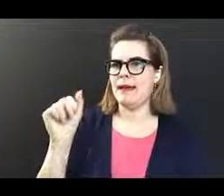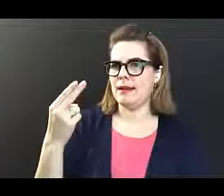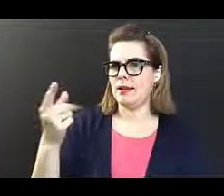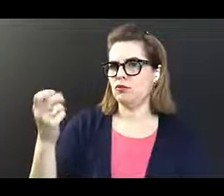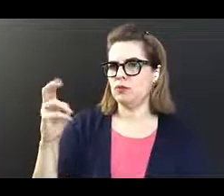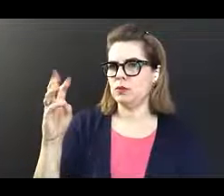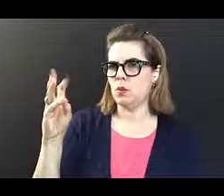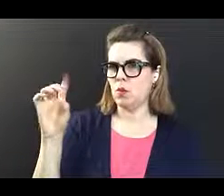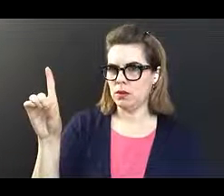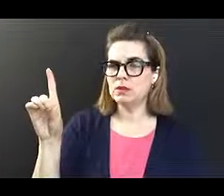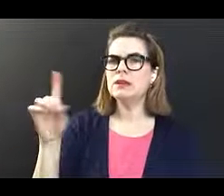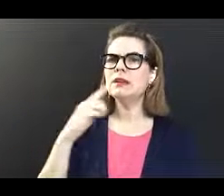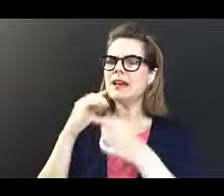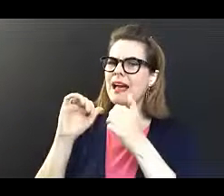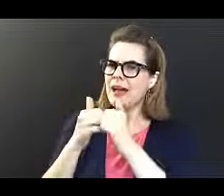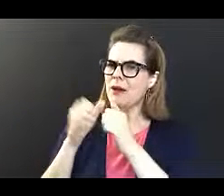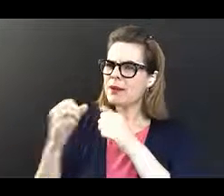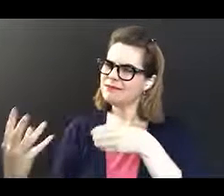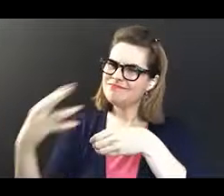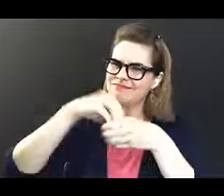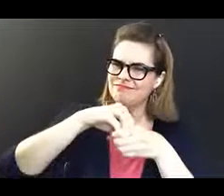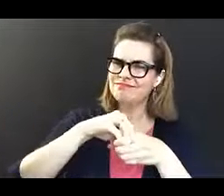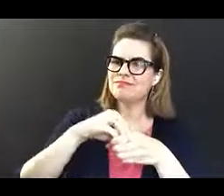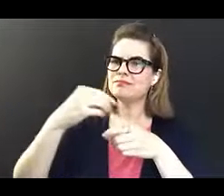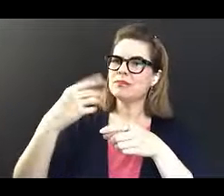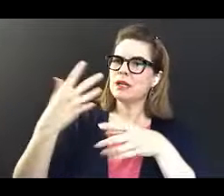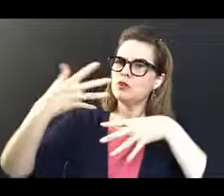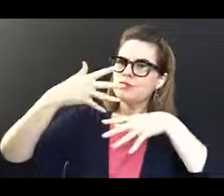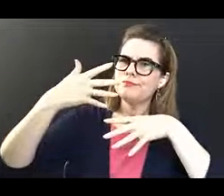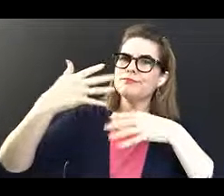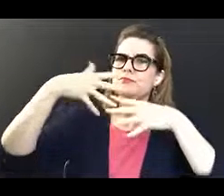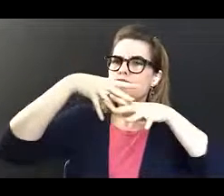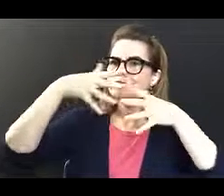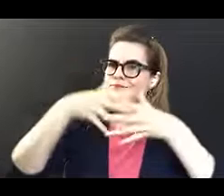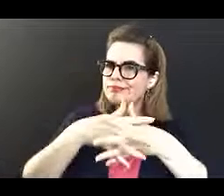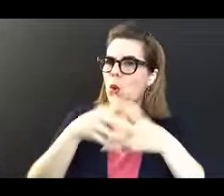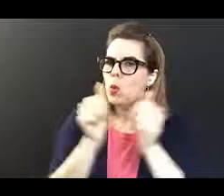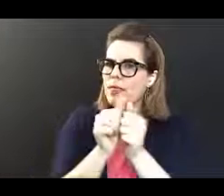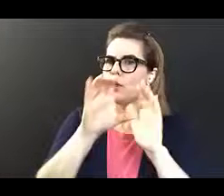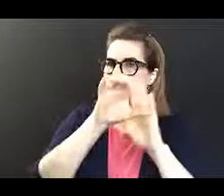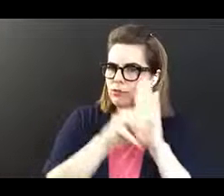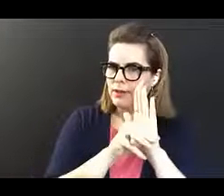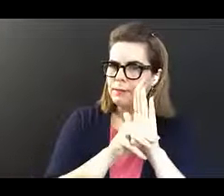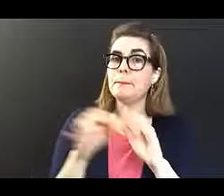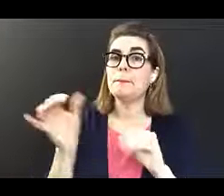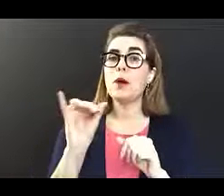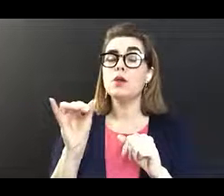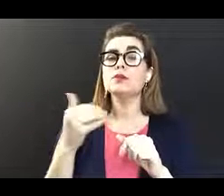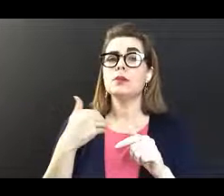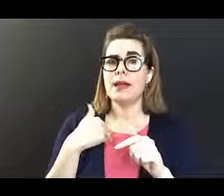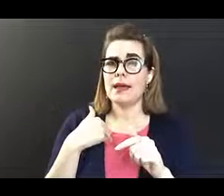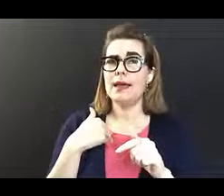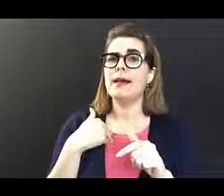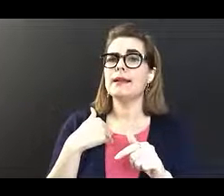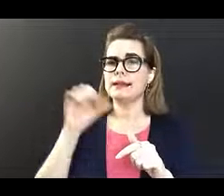different methods of incorporating mental health into the curriculum, as well as part of the mental health resolution that got passed, showed district support